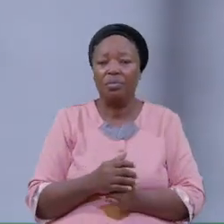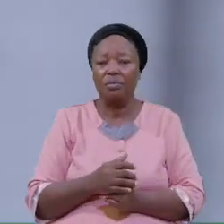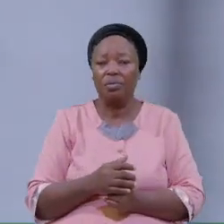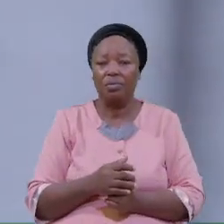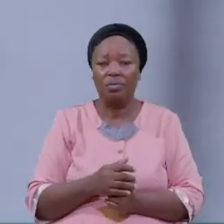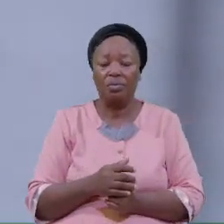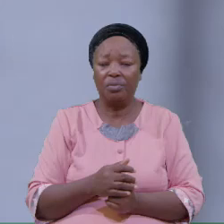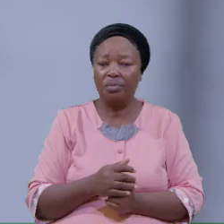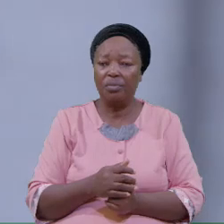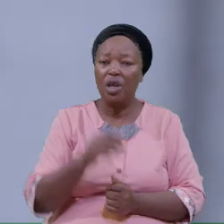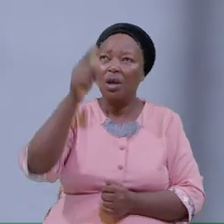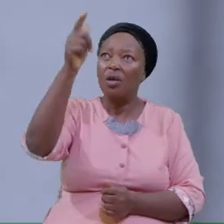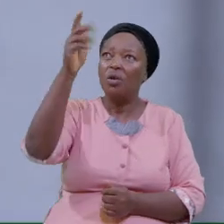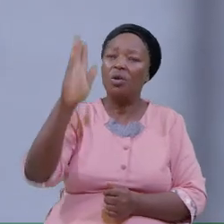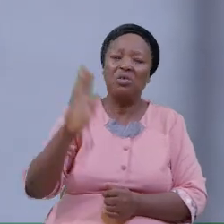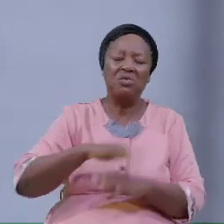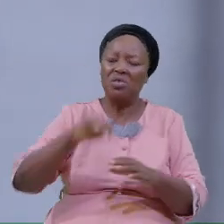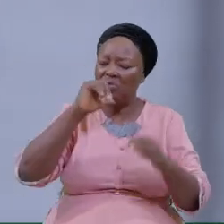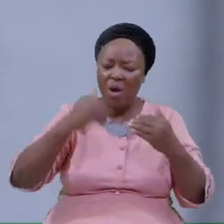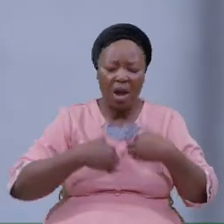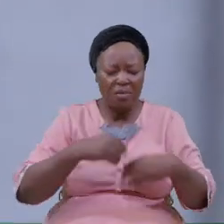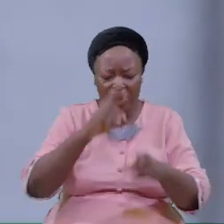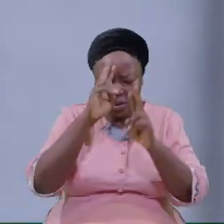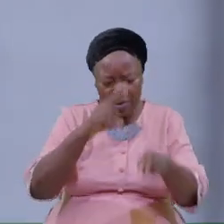God is no respecter of persons.